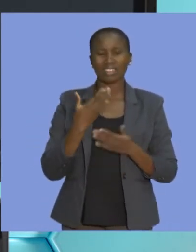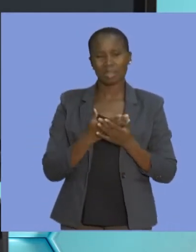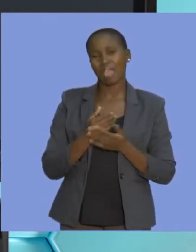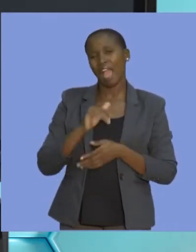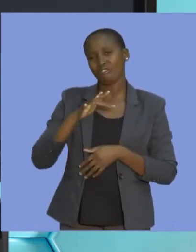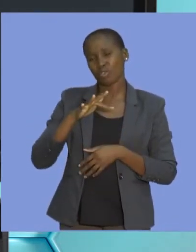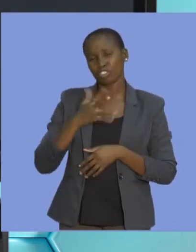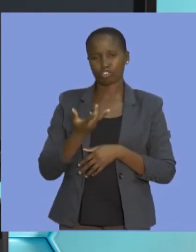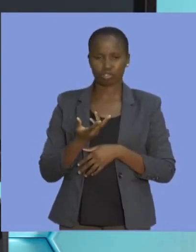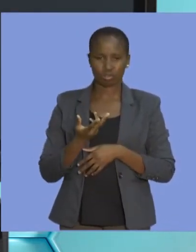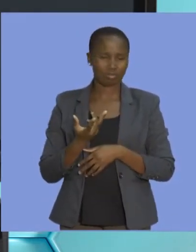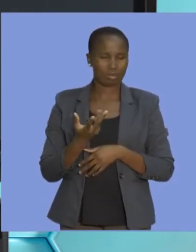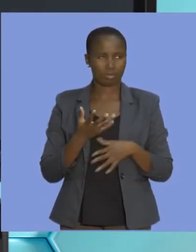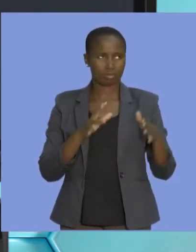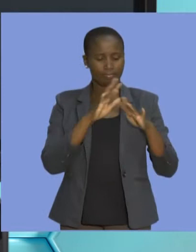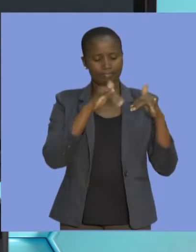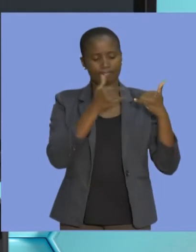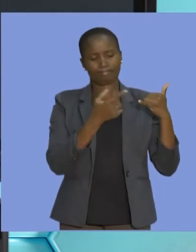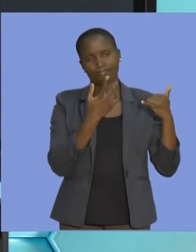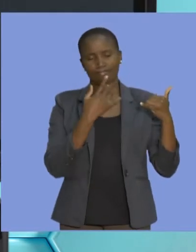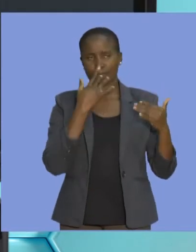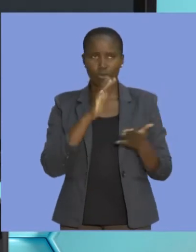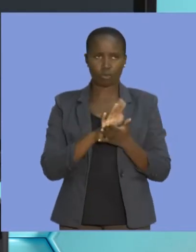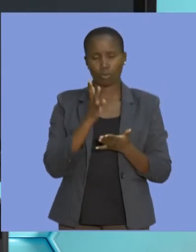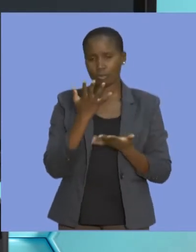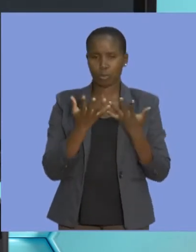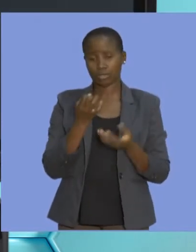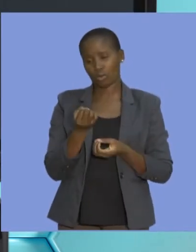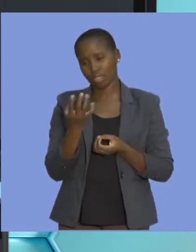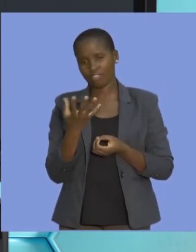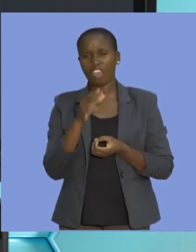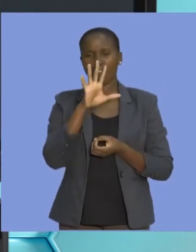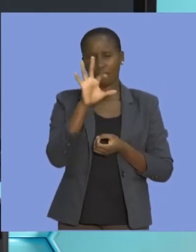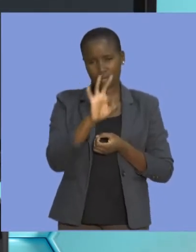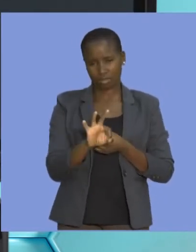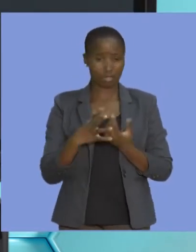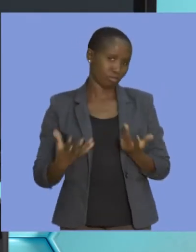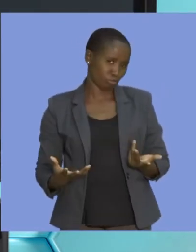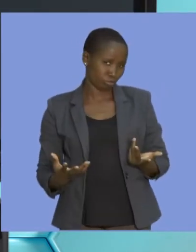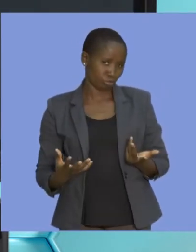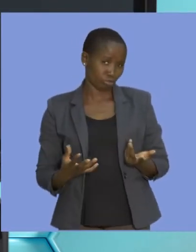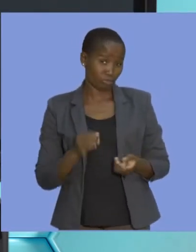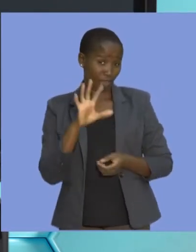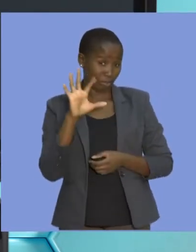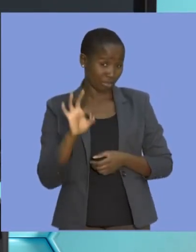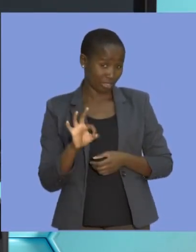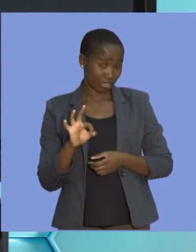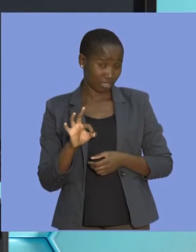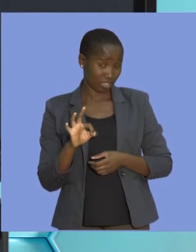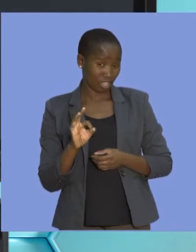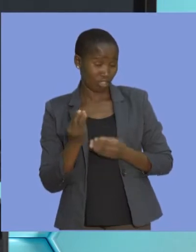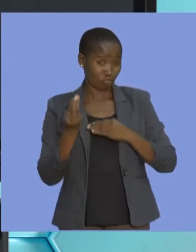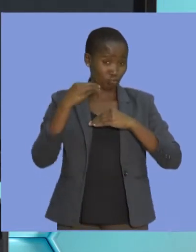an investment company can promise you they'll give you an average, they'll give you 5% back, 5% interest rate, maybe per